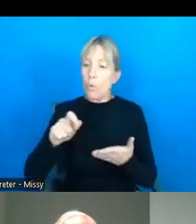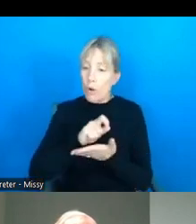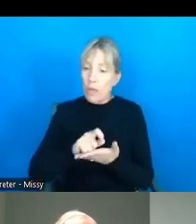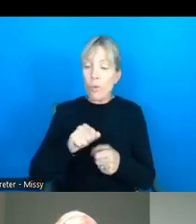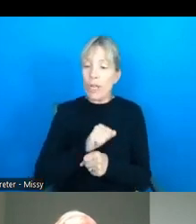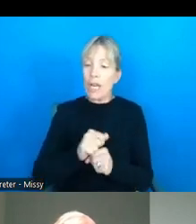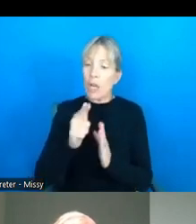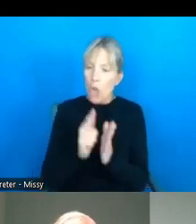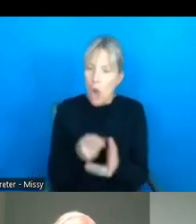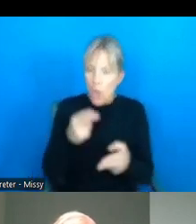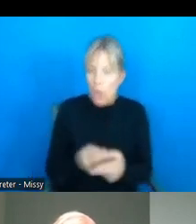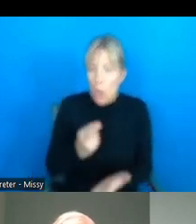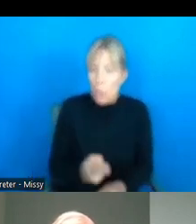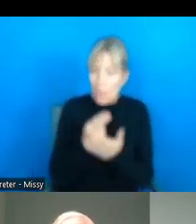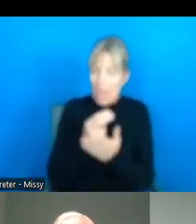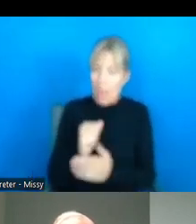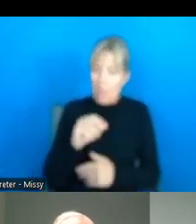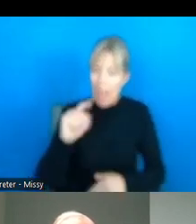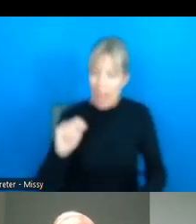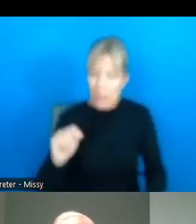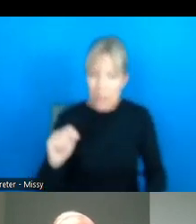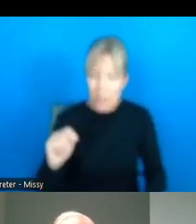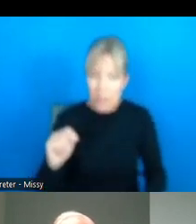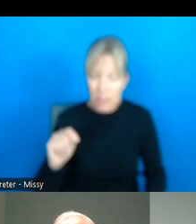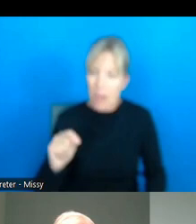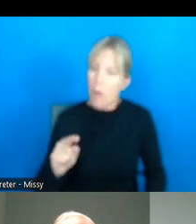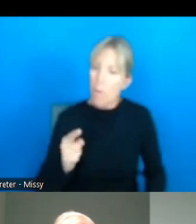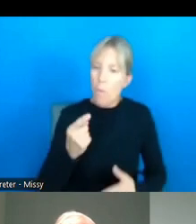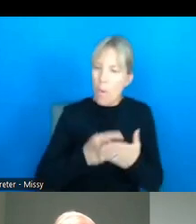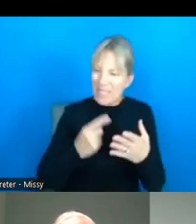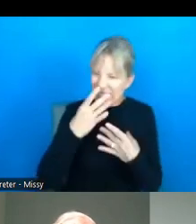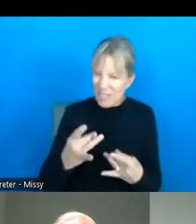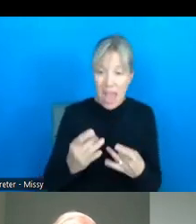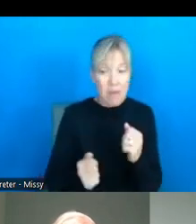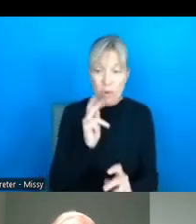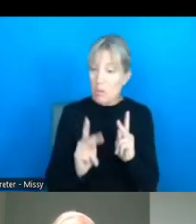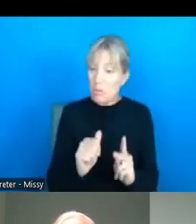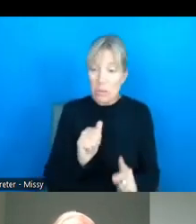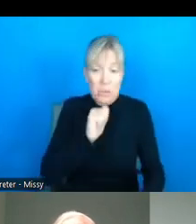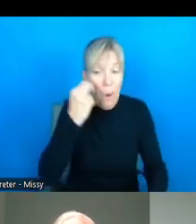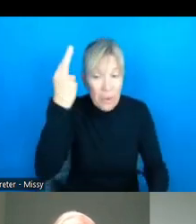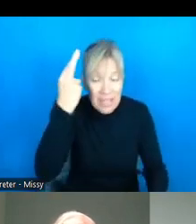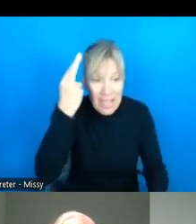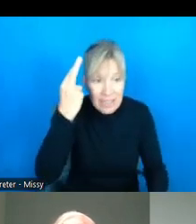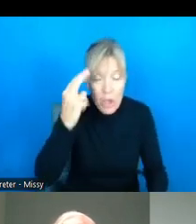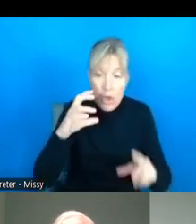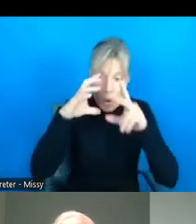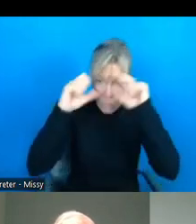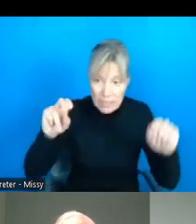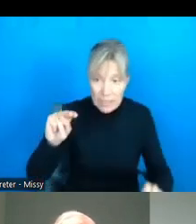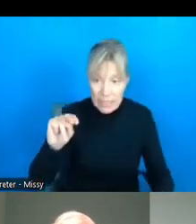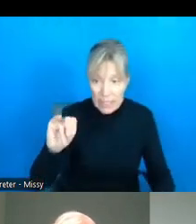the Rehabilitation Act. Interestingly enough, and most people don't realize this, President